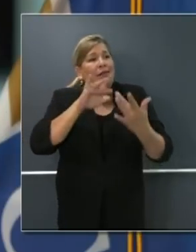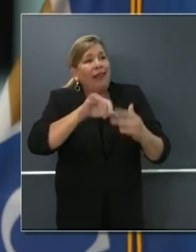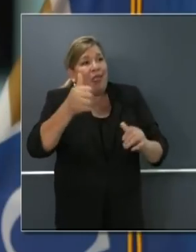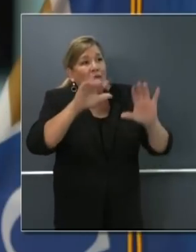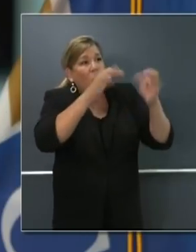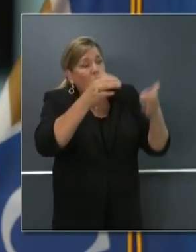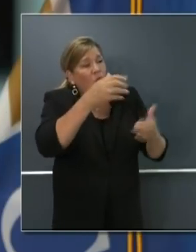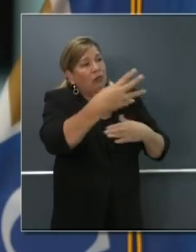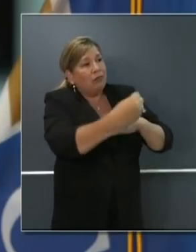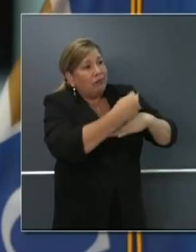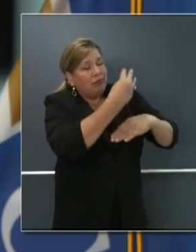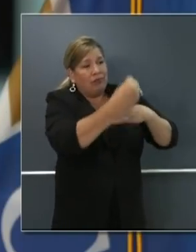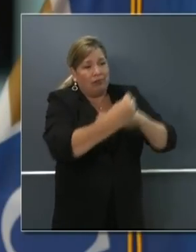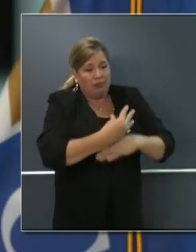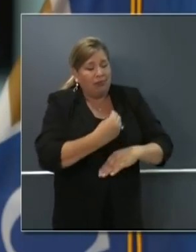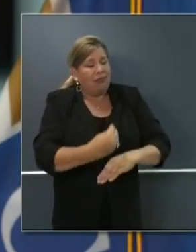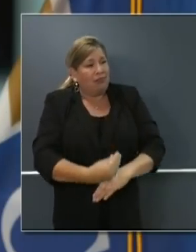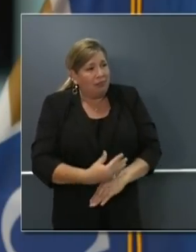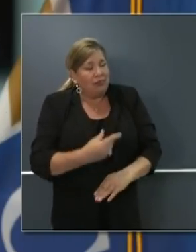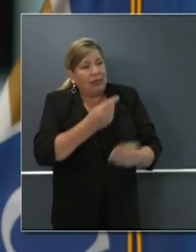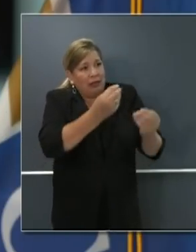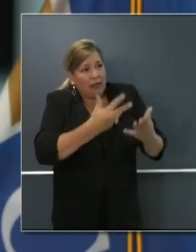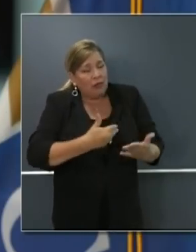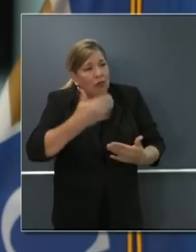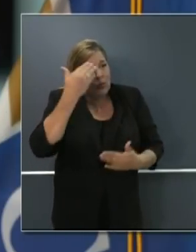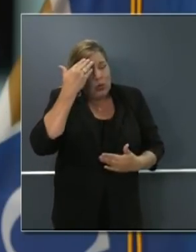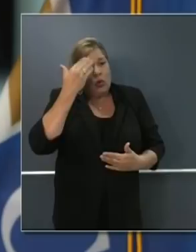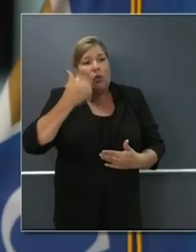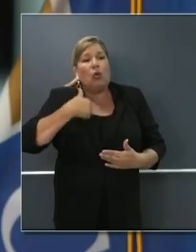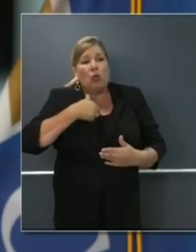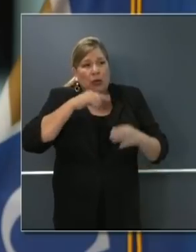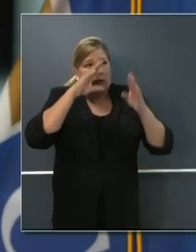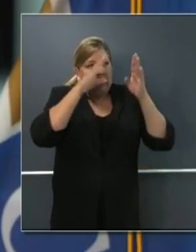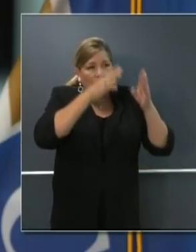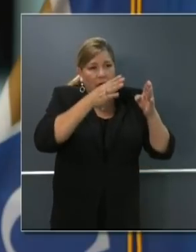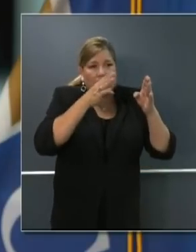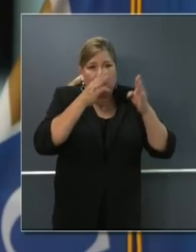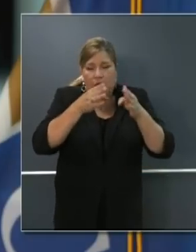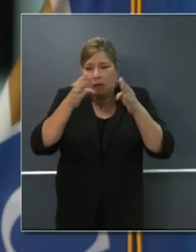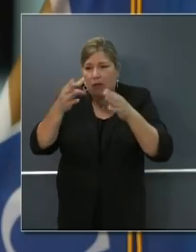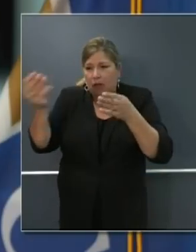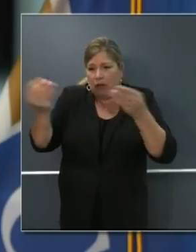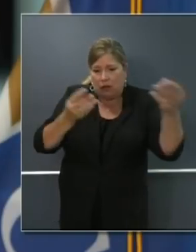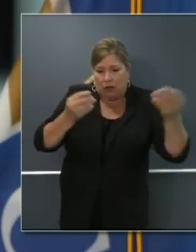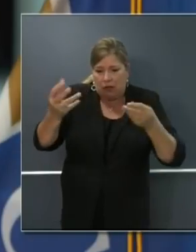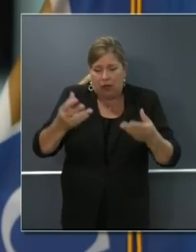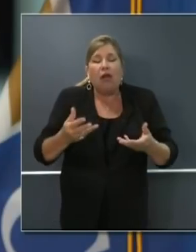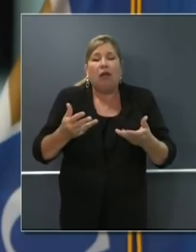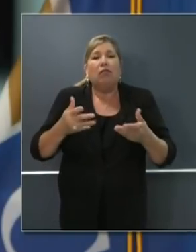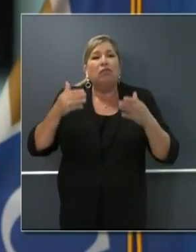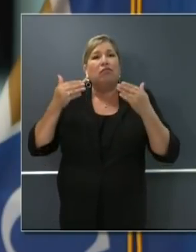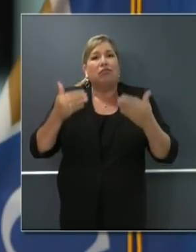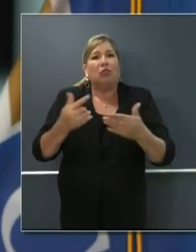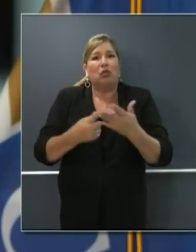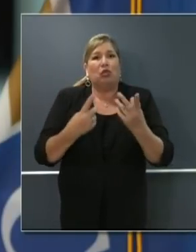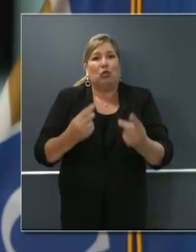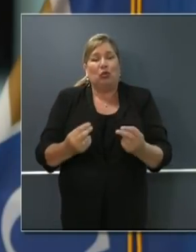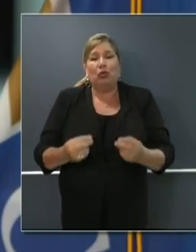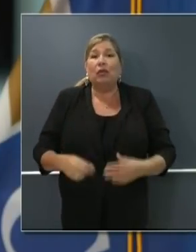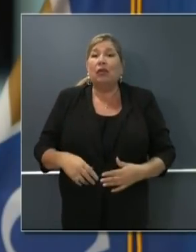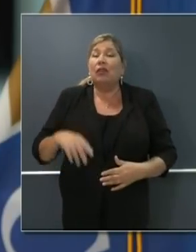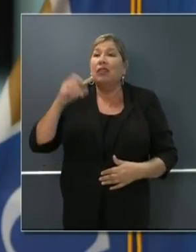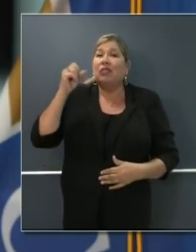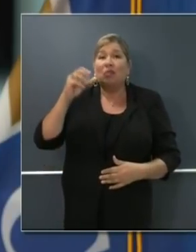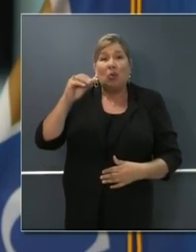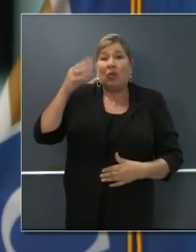advice, and counsel. All of that was considered, focusing, targeted way. Those that are doing good work, we want to reward